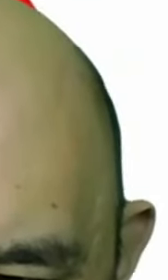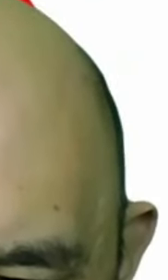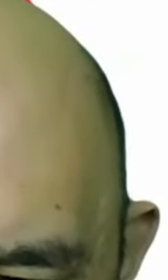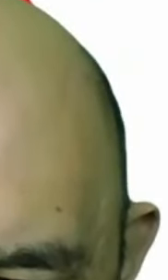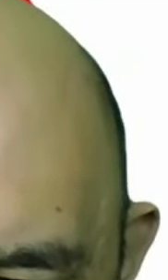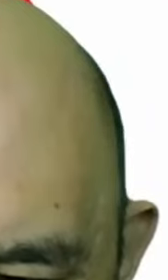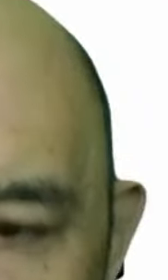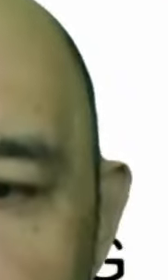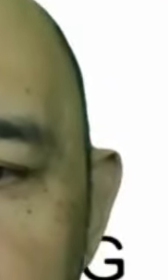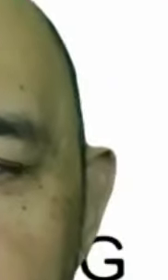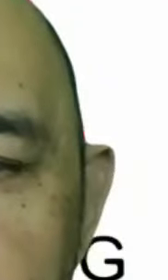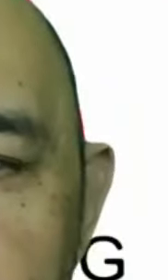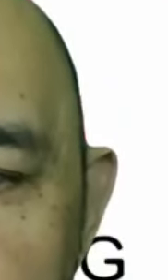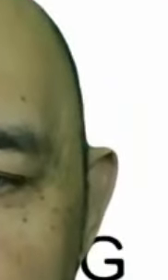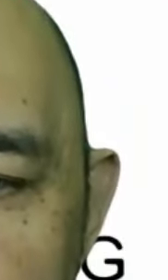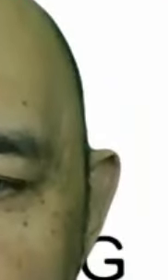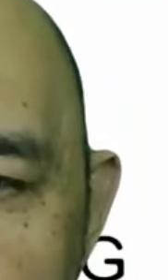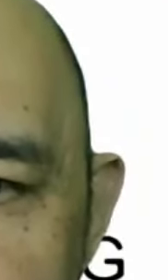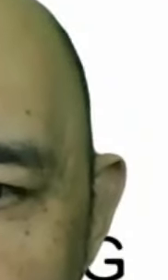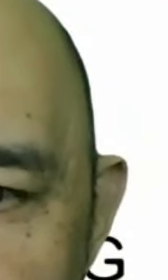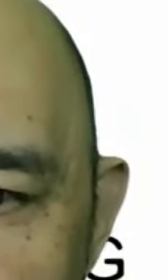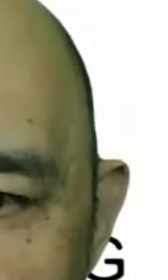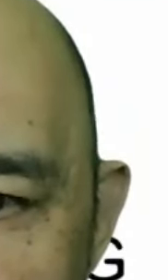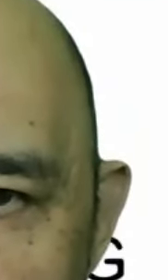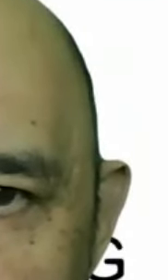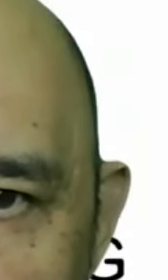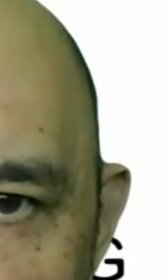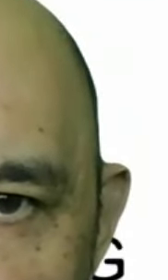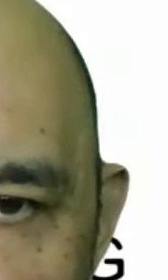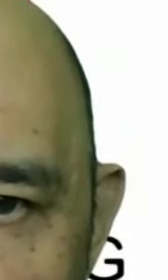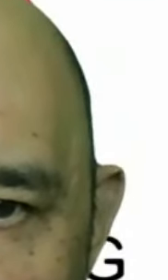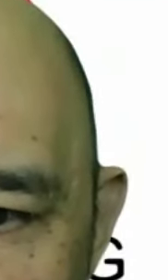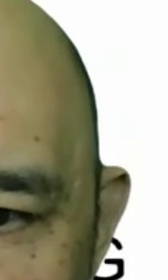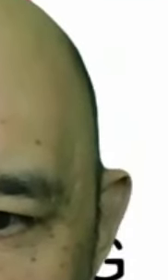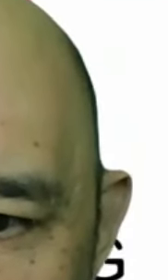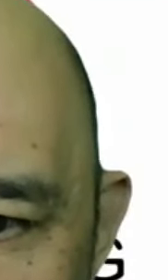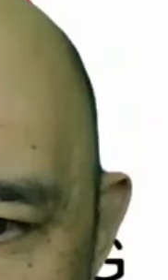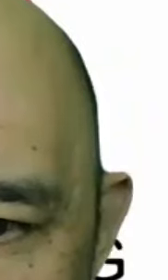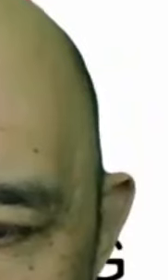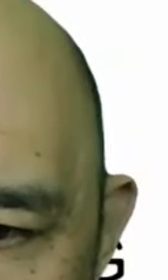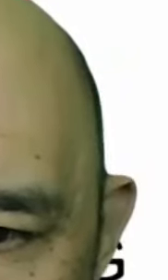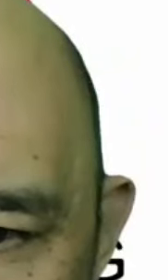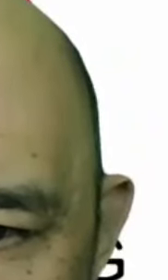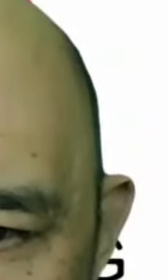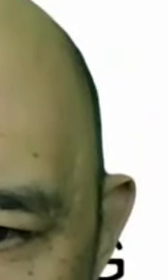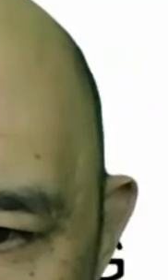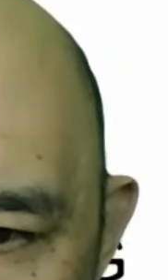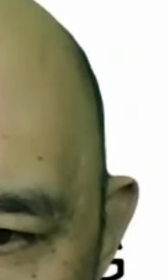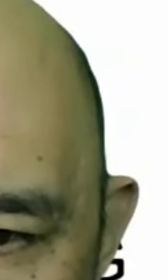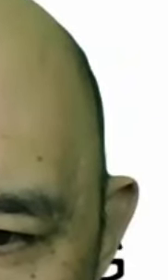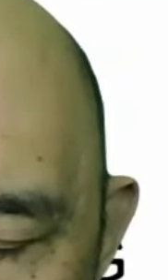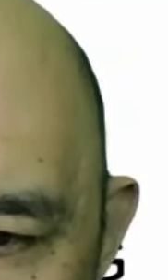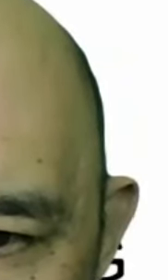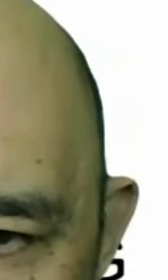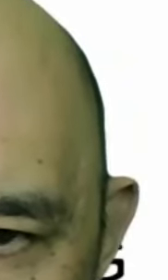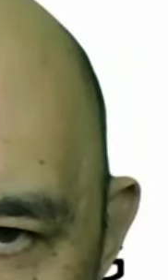you. Yeah. Stupid. I cannot see my screen. I'm having a technical problem here. Or maybe you go into